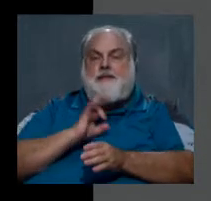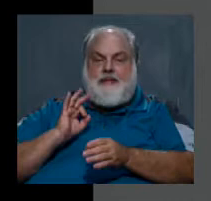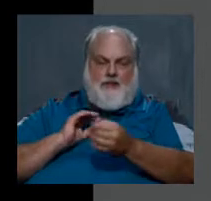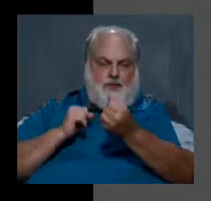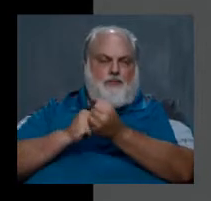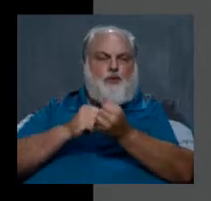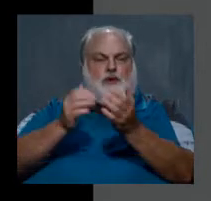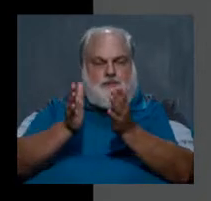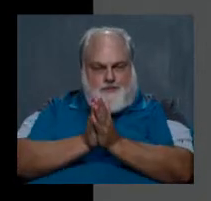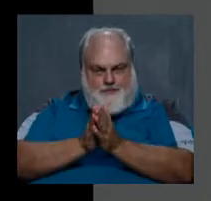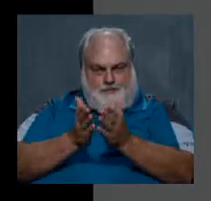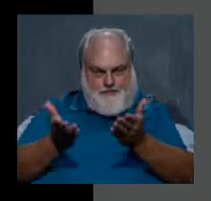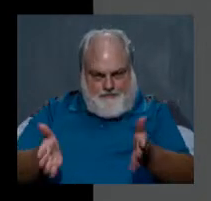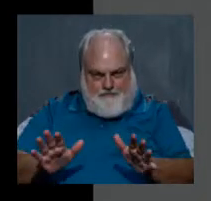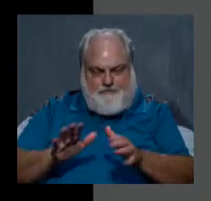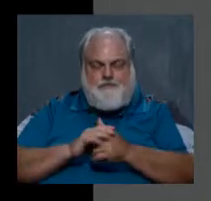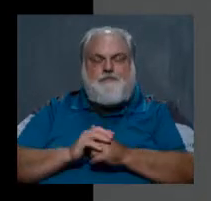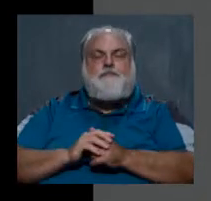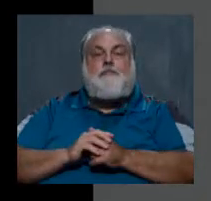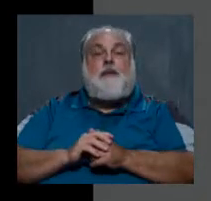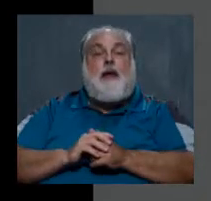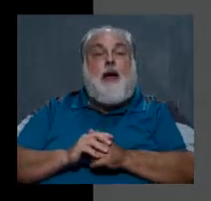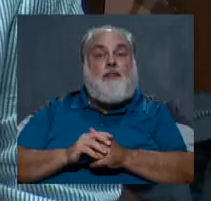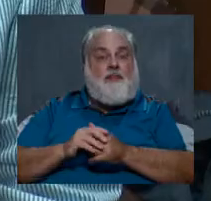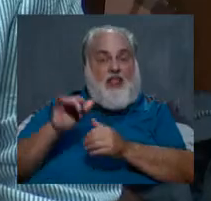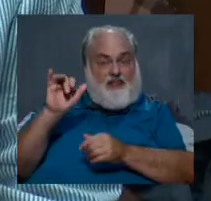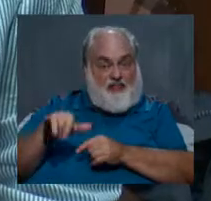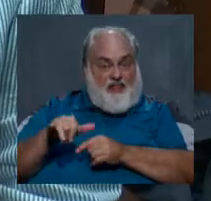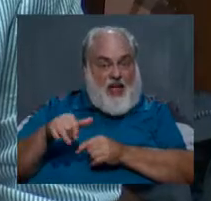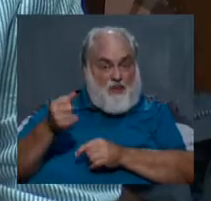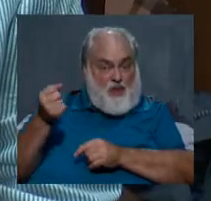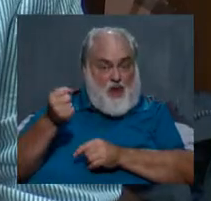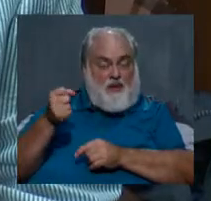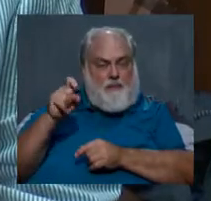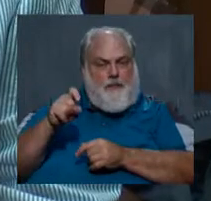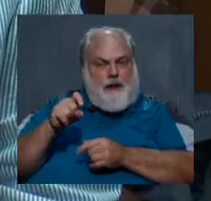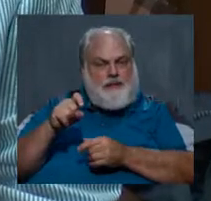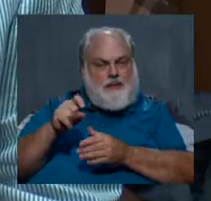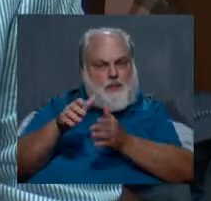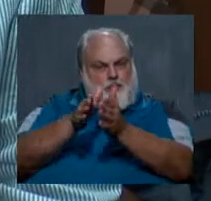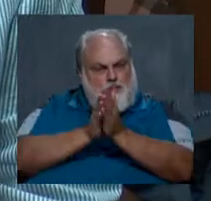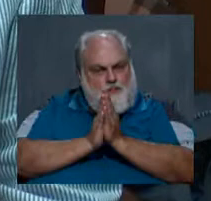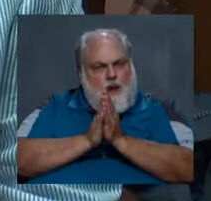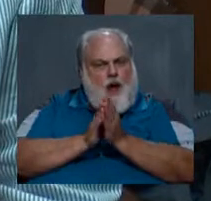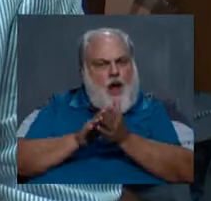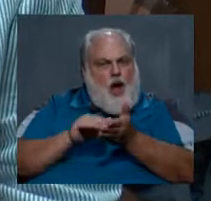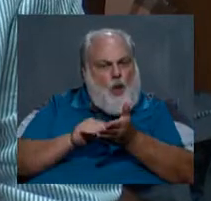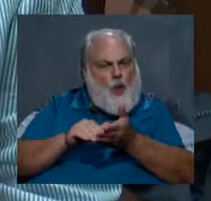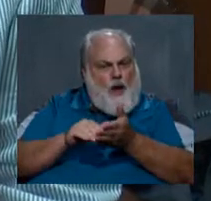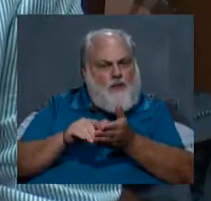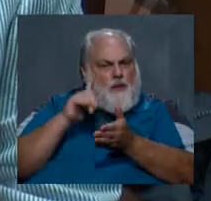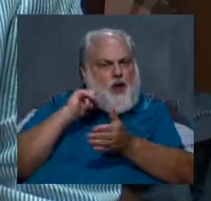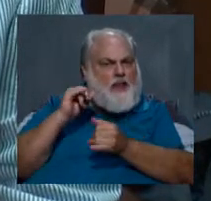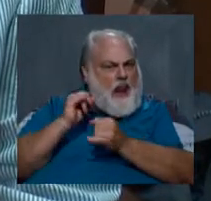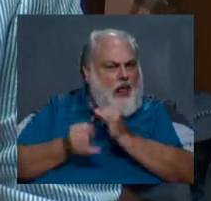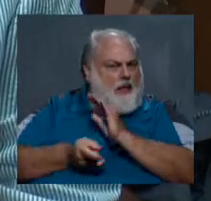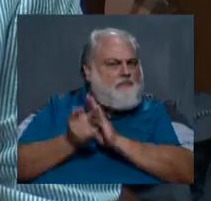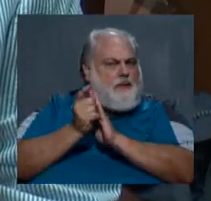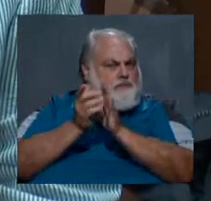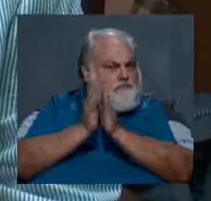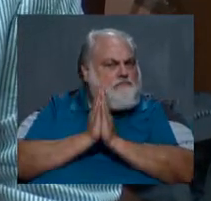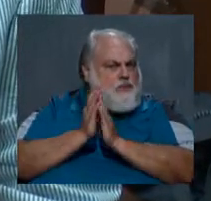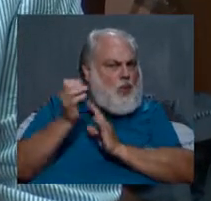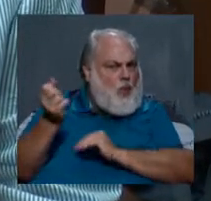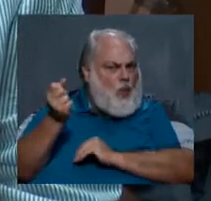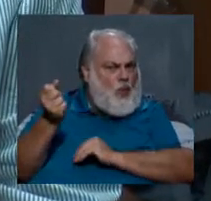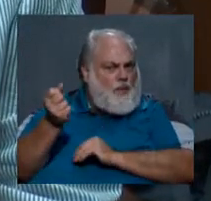is supportive of the deferral request. The deferral request will require a waiver of the Commission's bylaws with regard to the late deferral request.